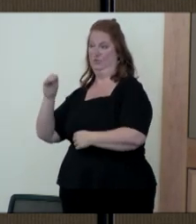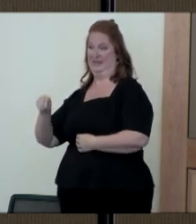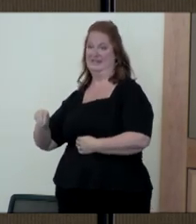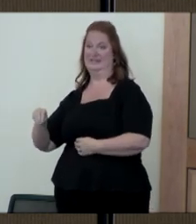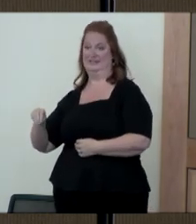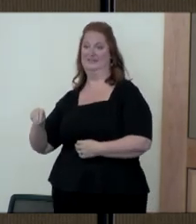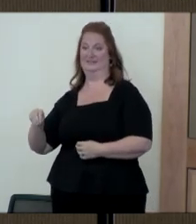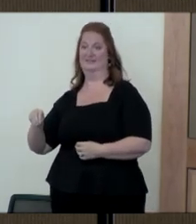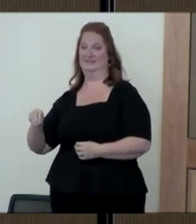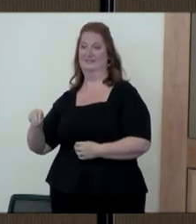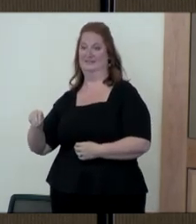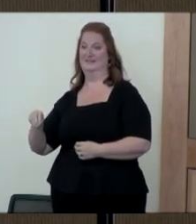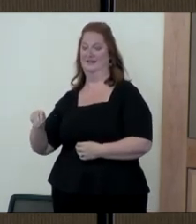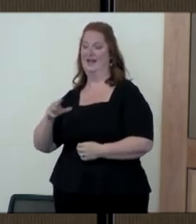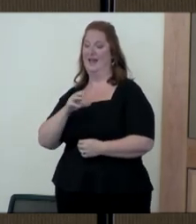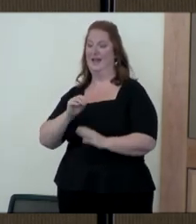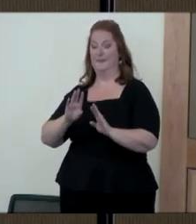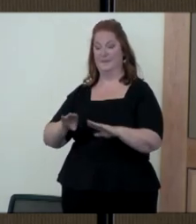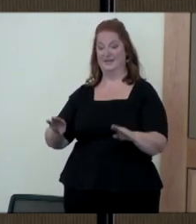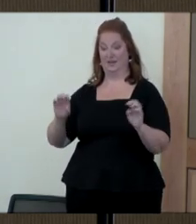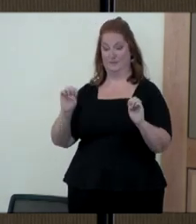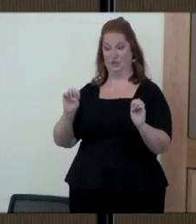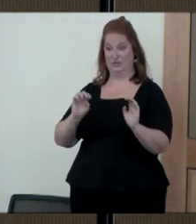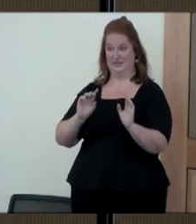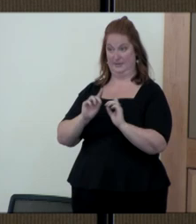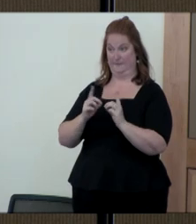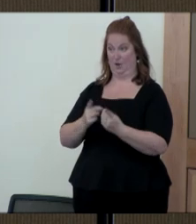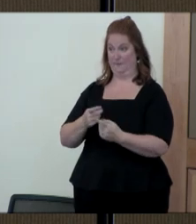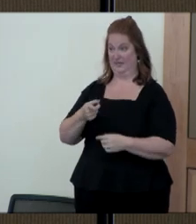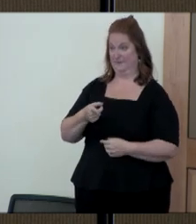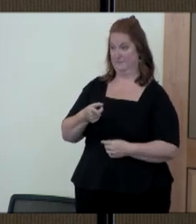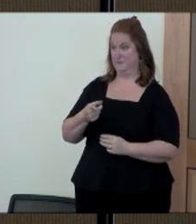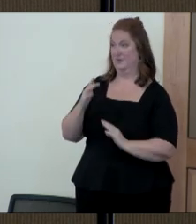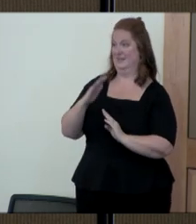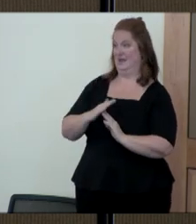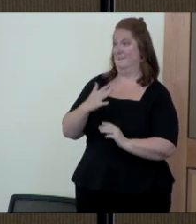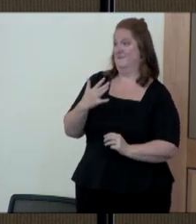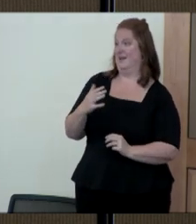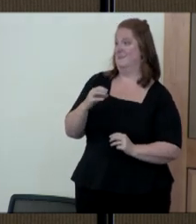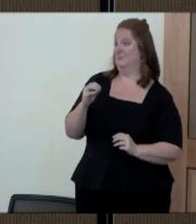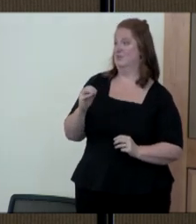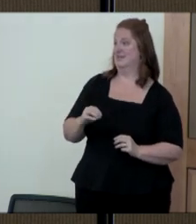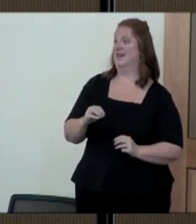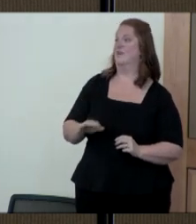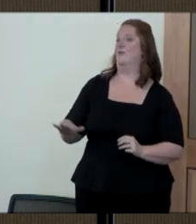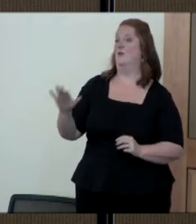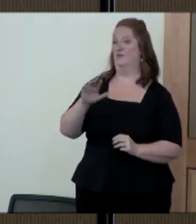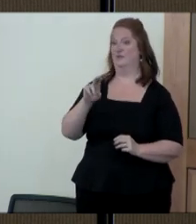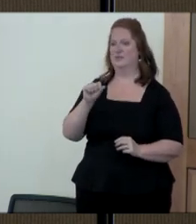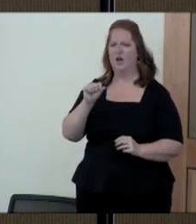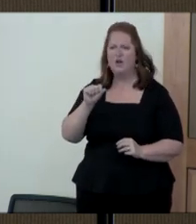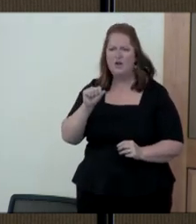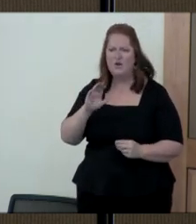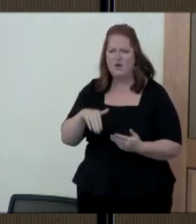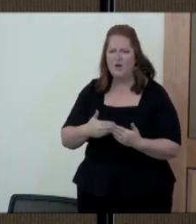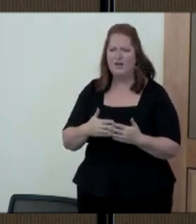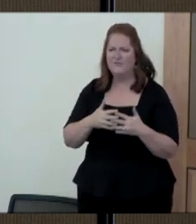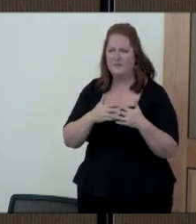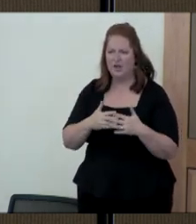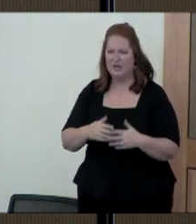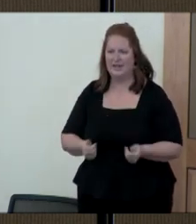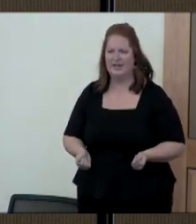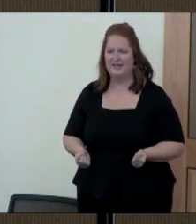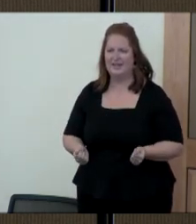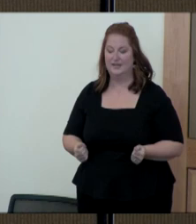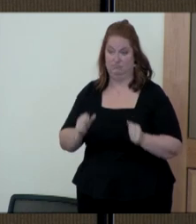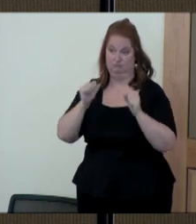top 10%, in our pediatric emergency department is actually top 5% in the nation. In the nation, that's amazing.